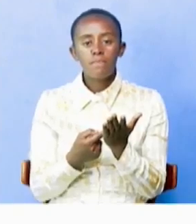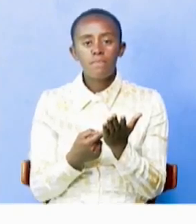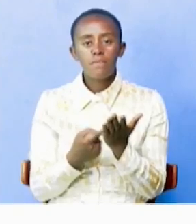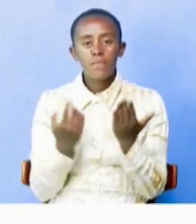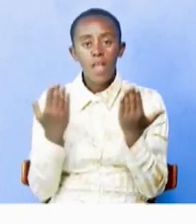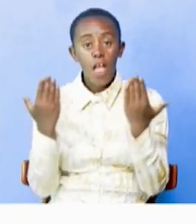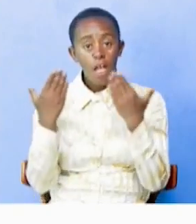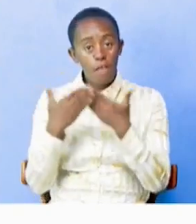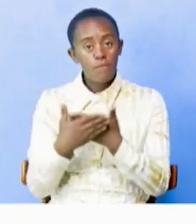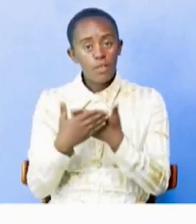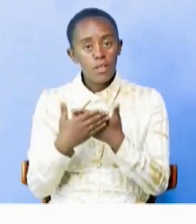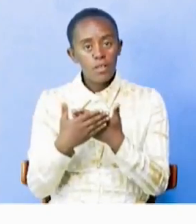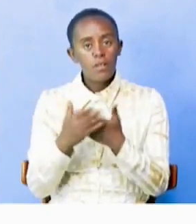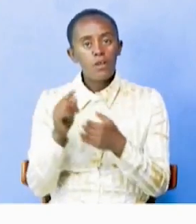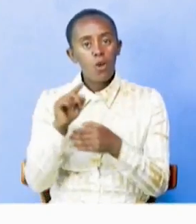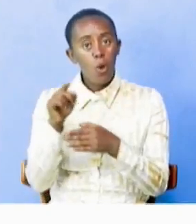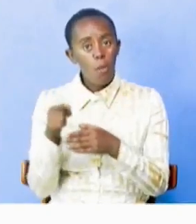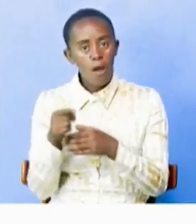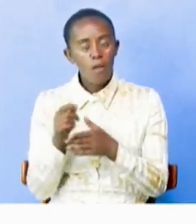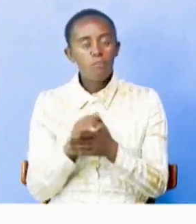evening, comma,